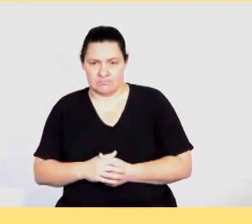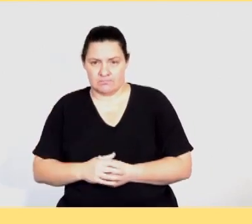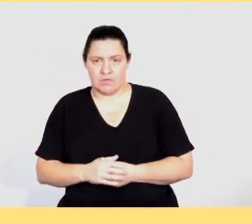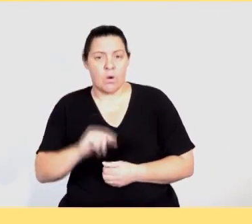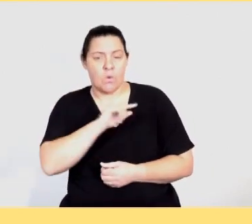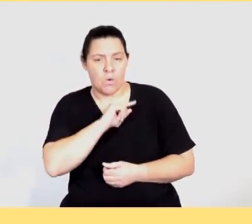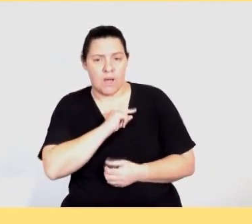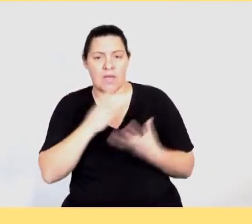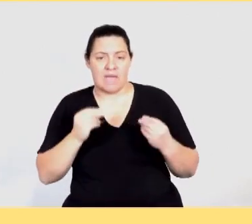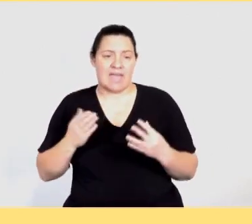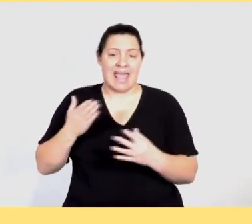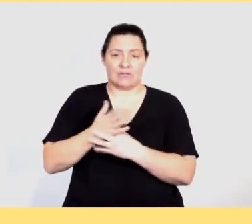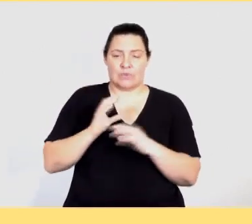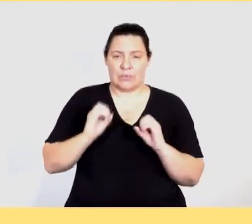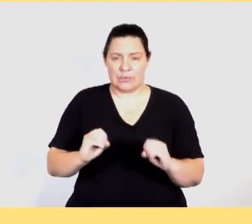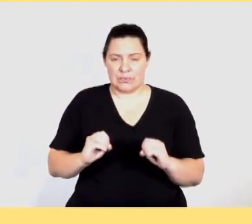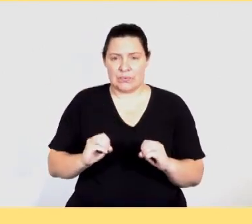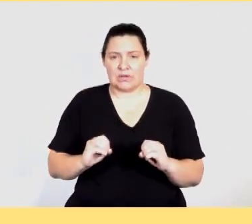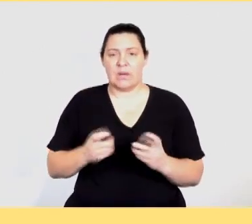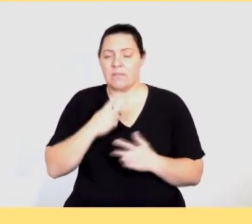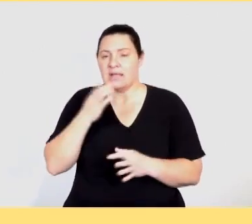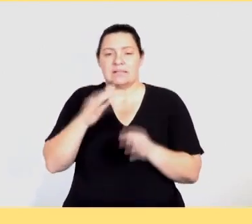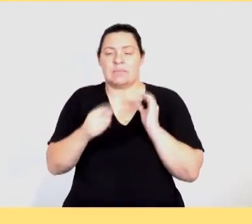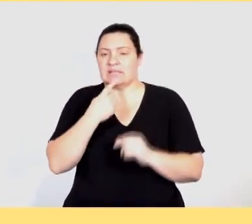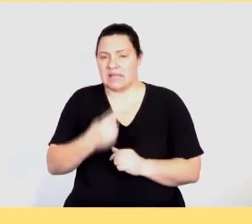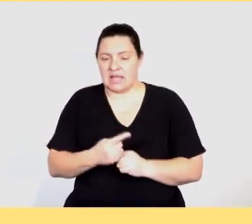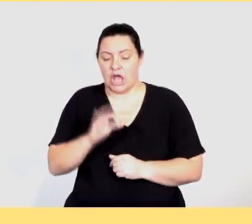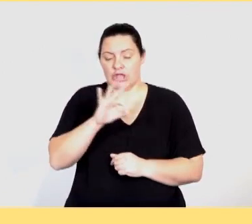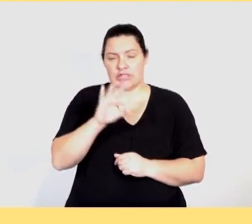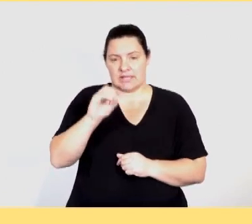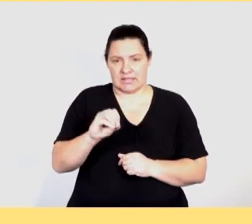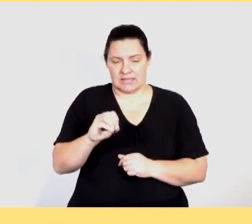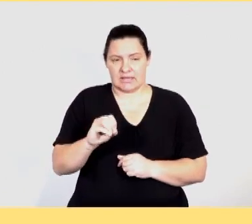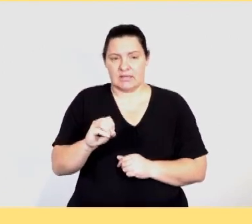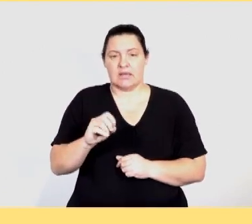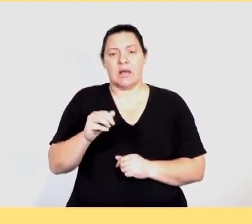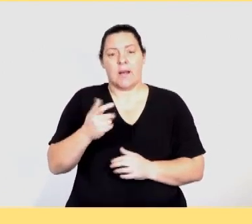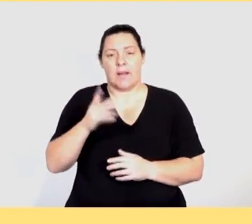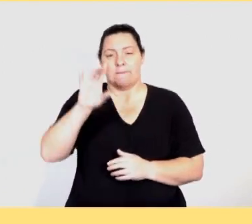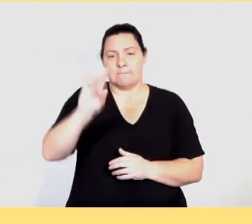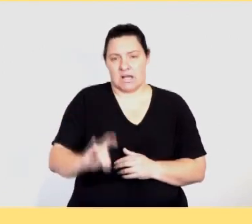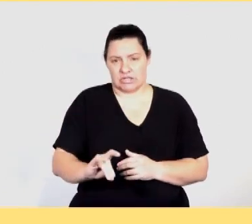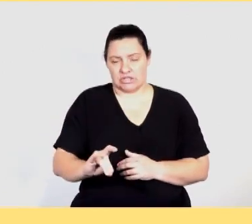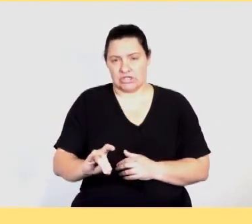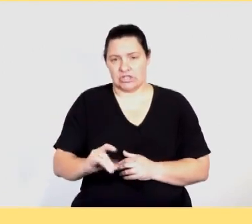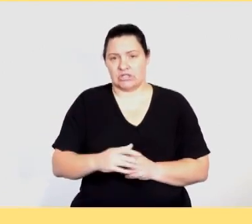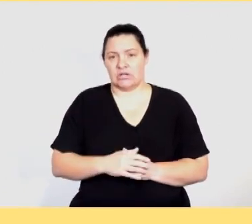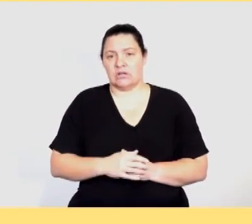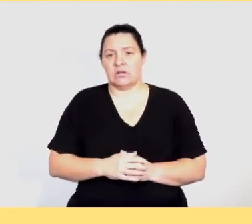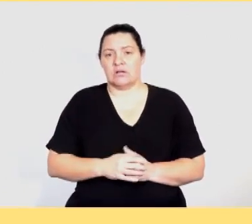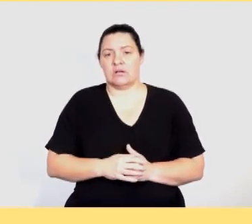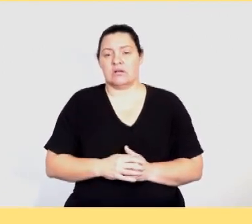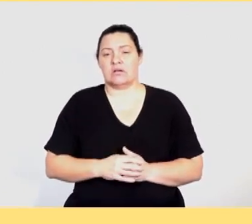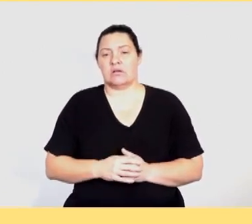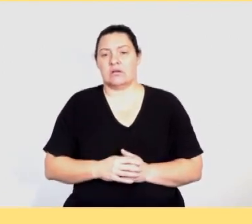94,200. And because I have no entry here, I can then simply say on the 30th, this is March. Remember in this column,